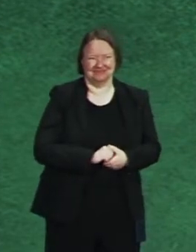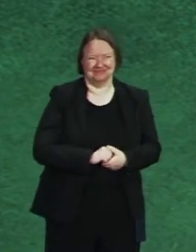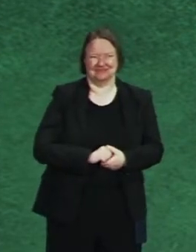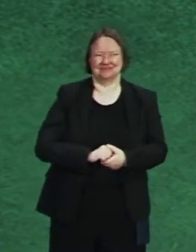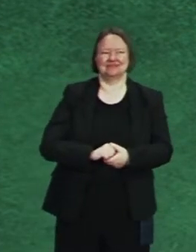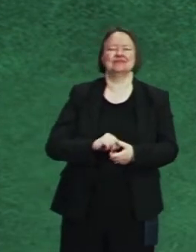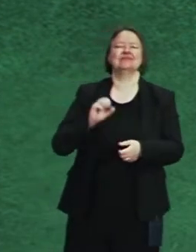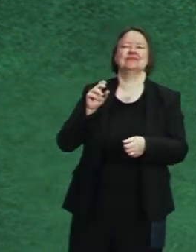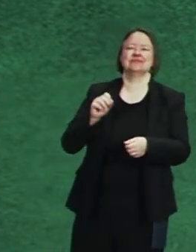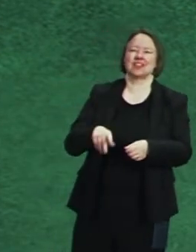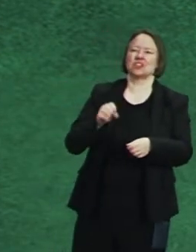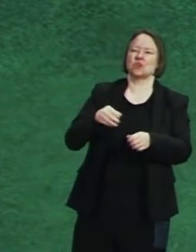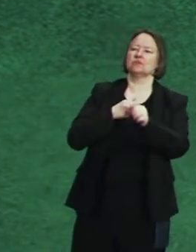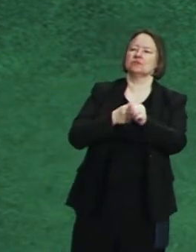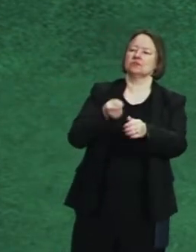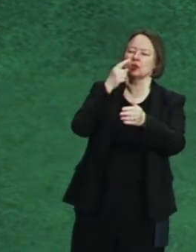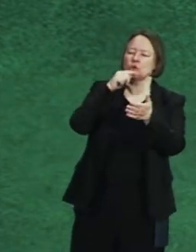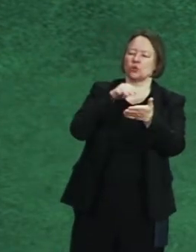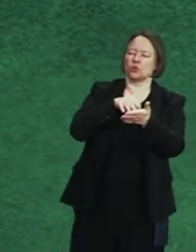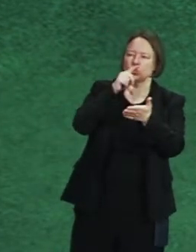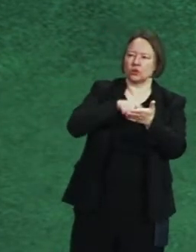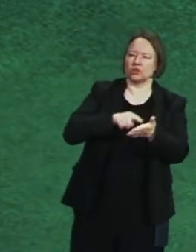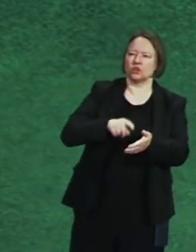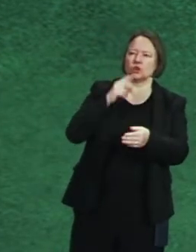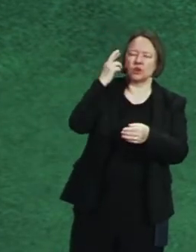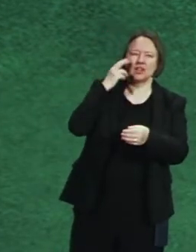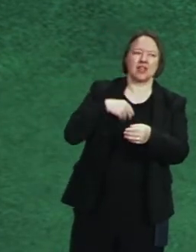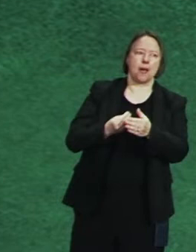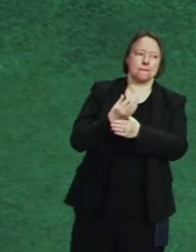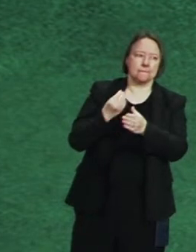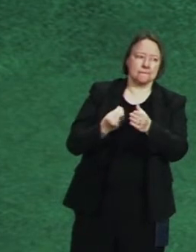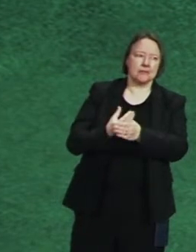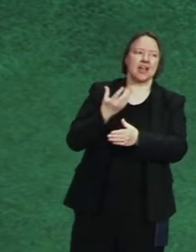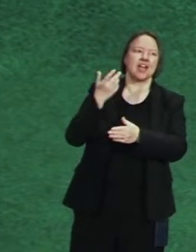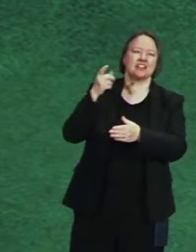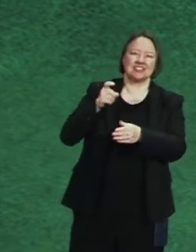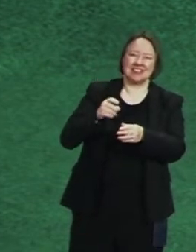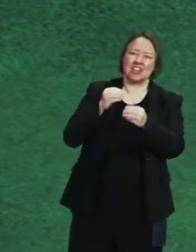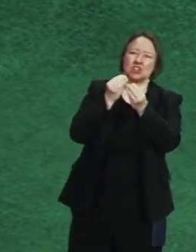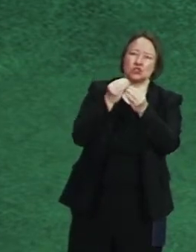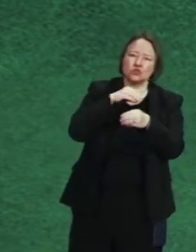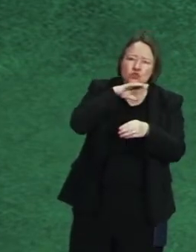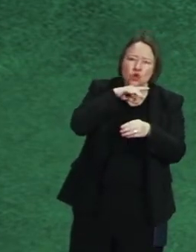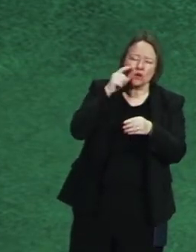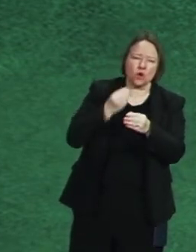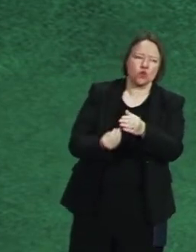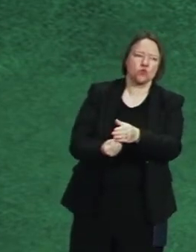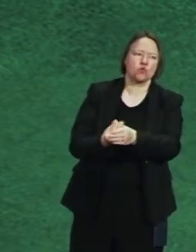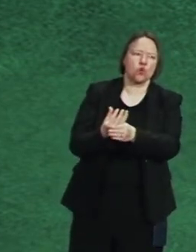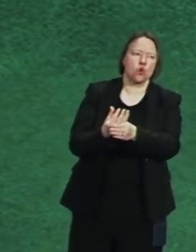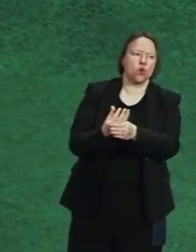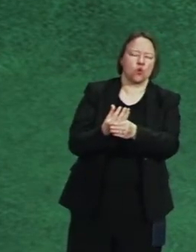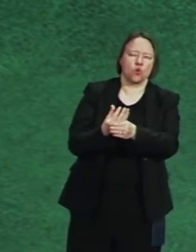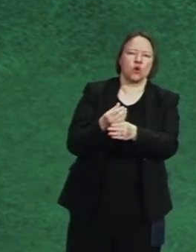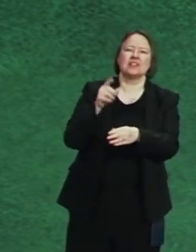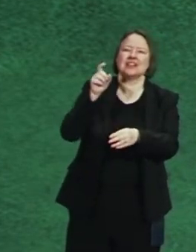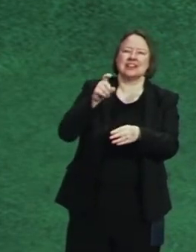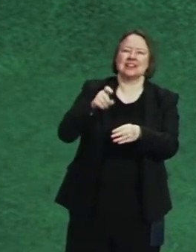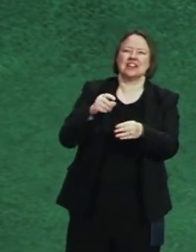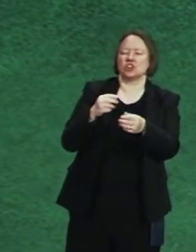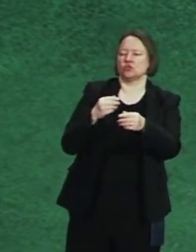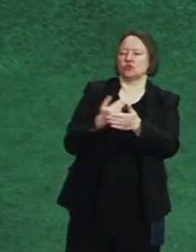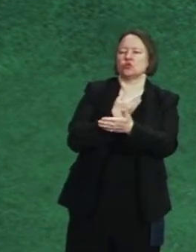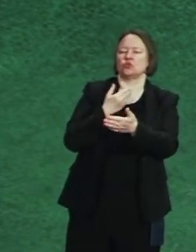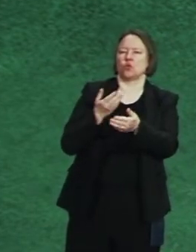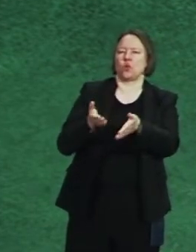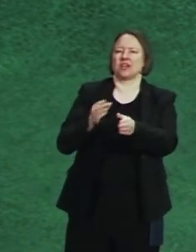All right, so according to research, we realized that plants actually don't need soil to grow. What they need to grow is the nutrients in the soil and the